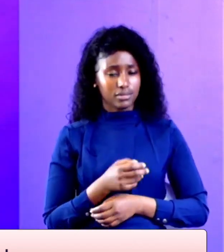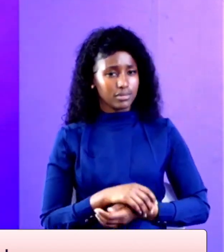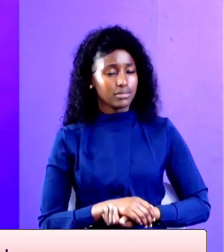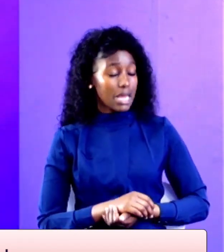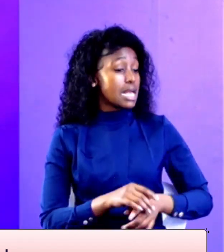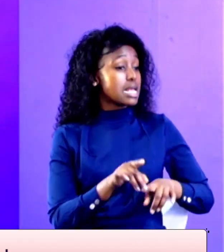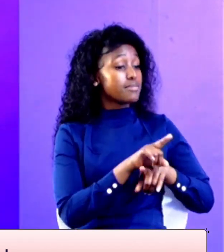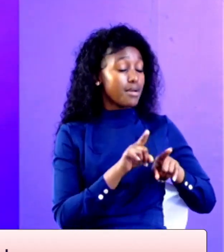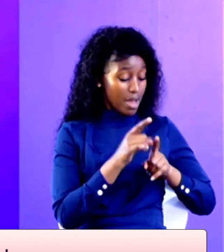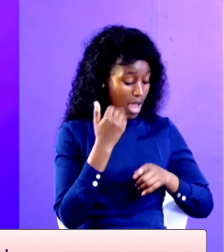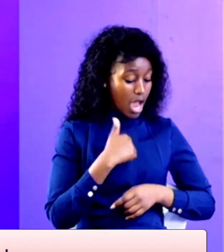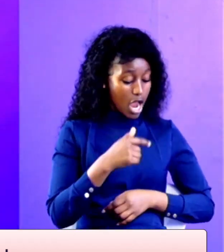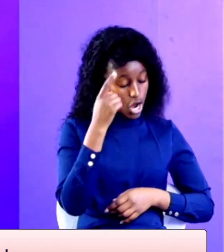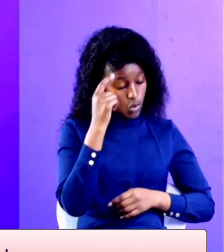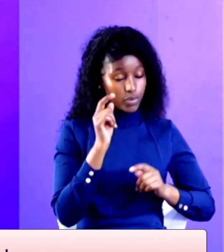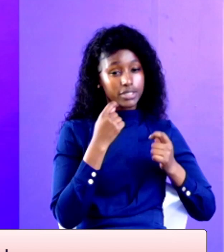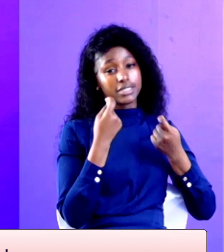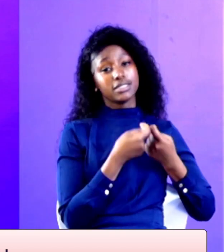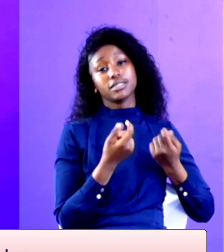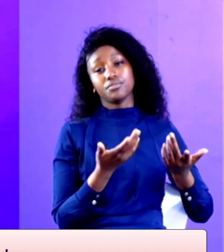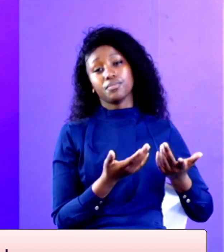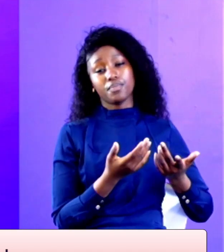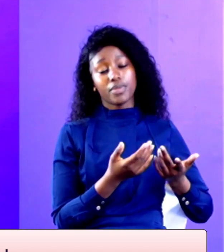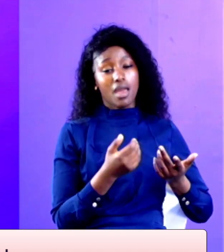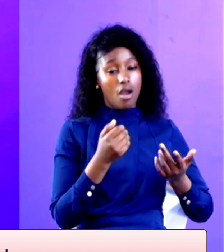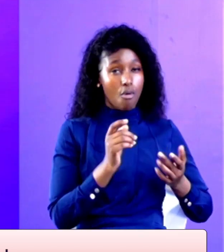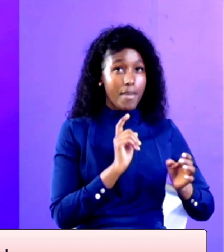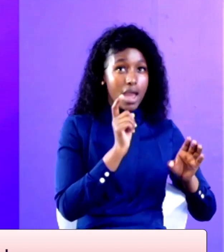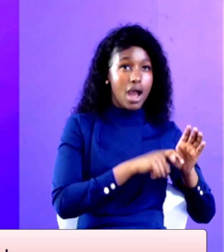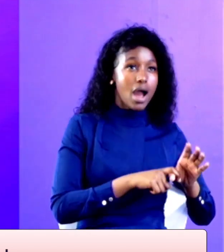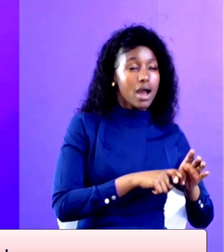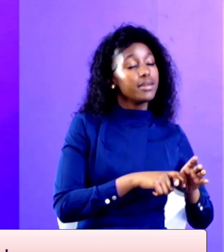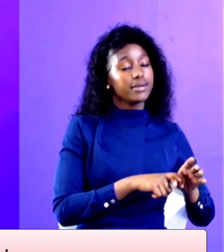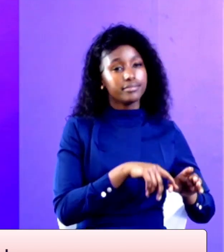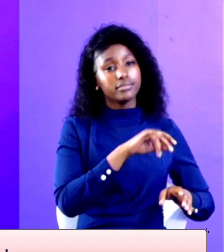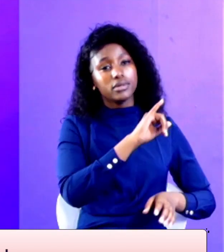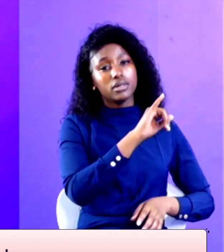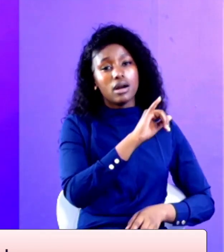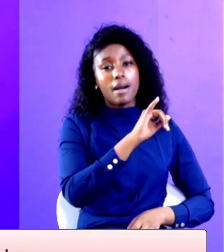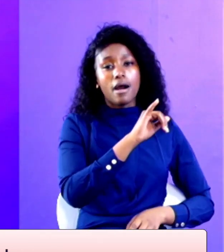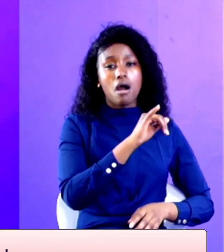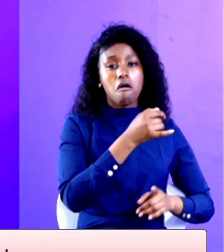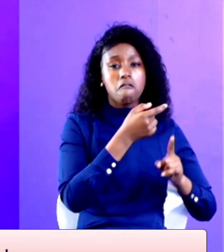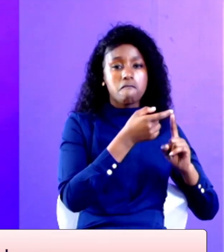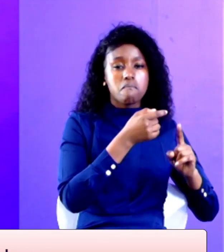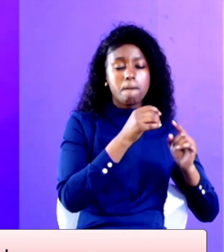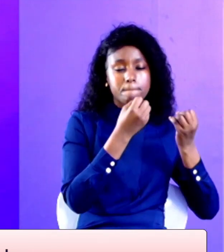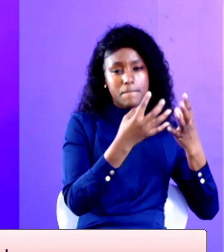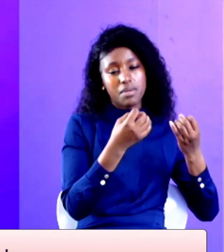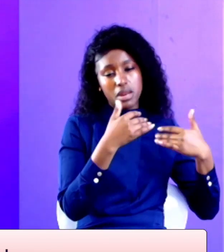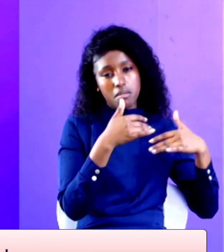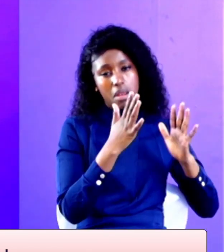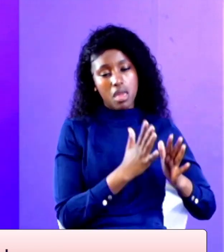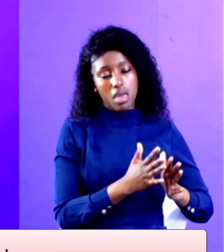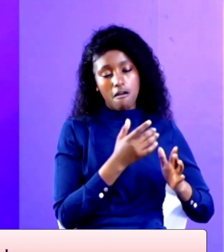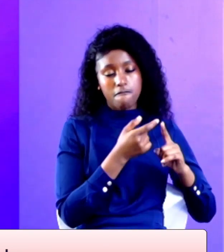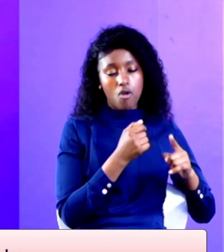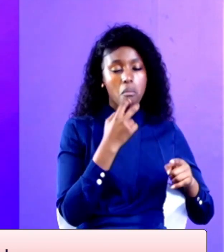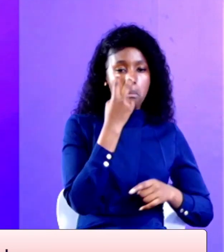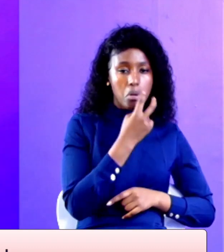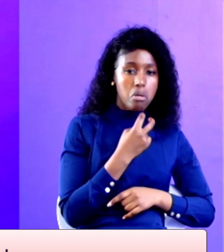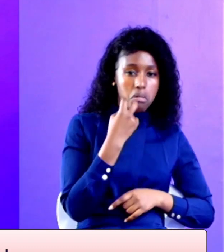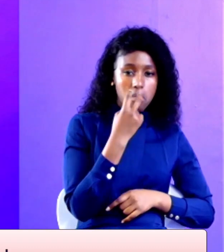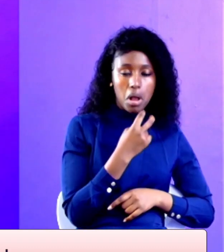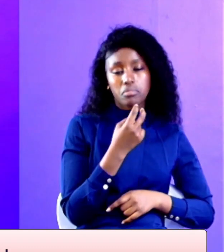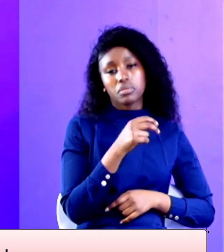they added Jeremy Frimpong from Bayer Leverkusen. They added Milos Kakes from Bournemouth,